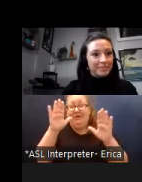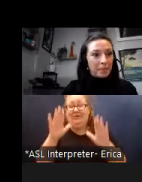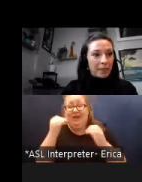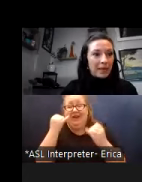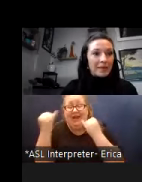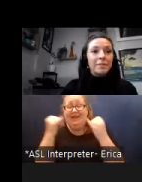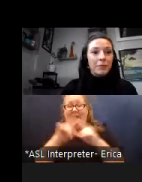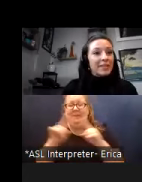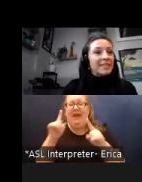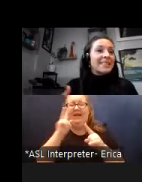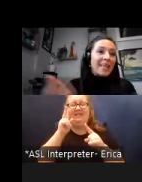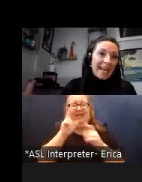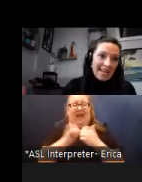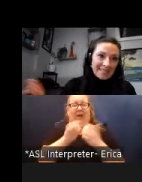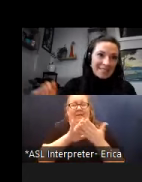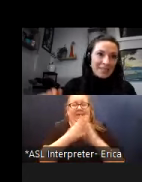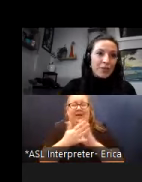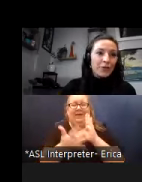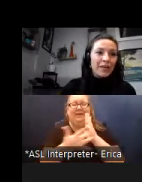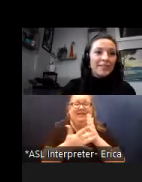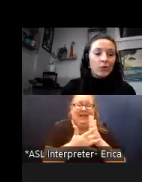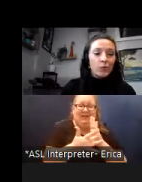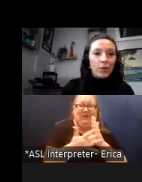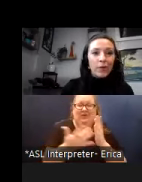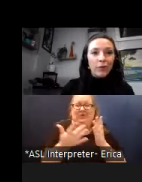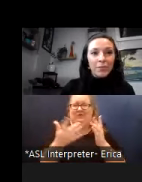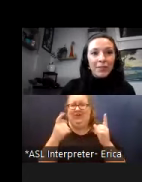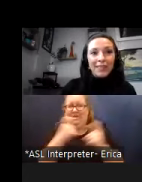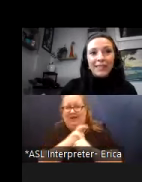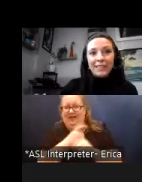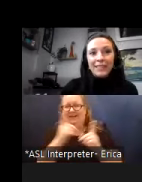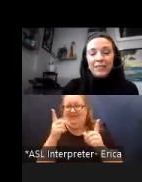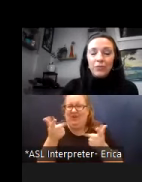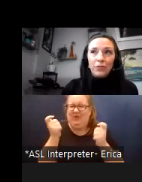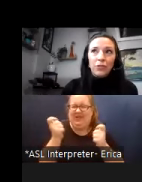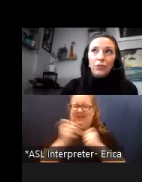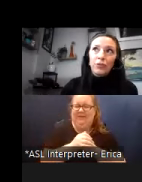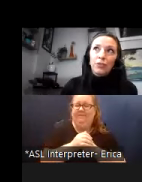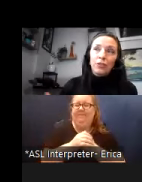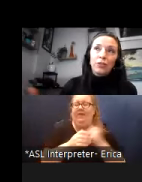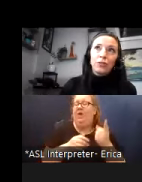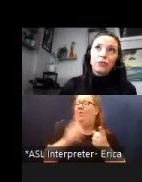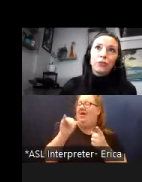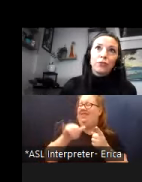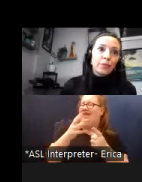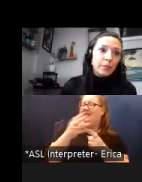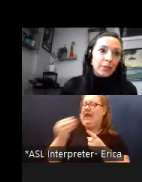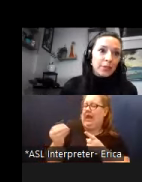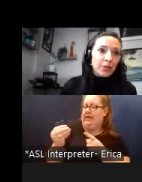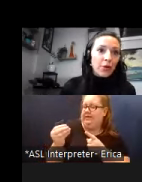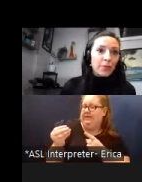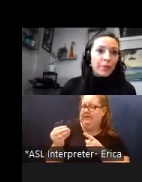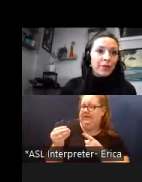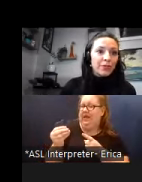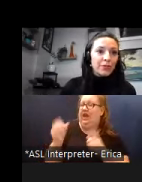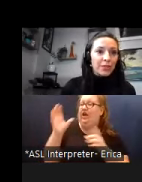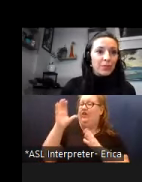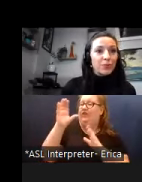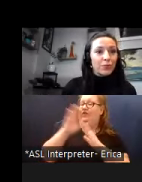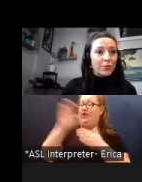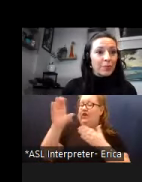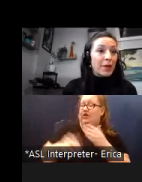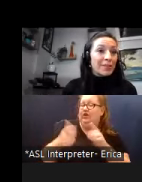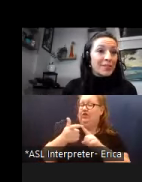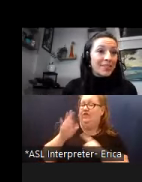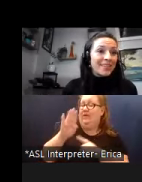very quickly. Well, and it's an and, you know, and so what Yeah. we ultimately, you know, the conclusion from the Boston Harbor Barrier study